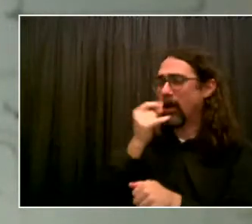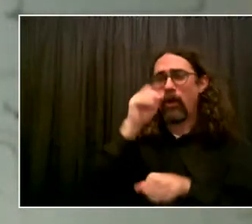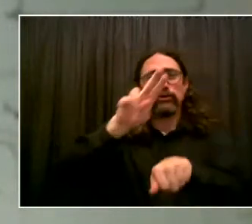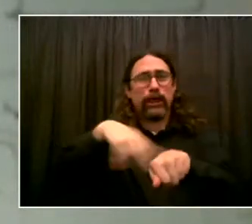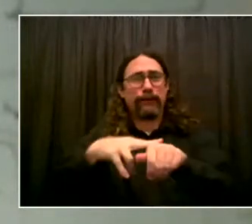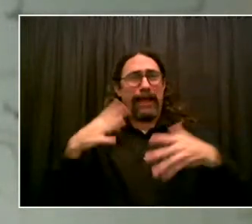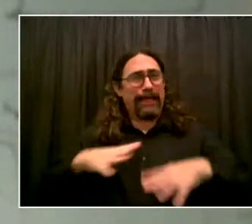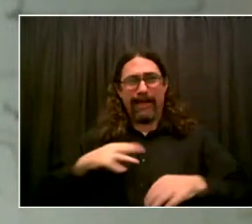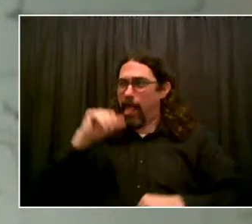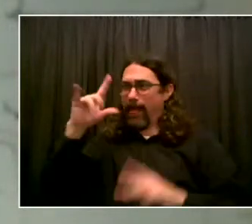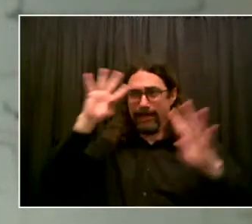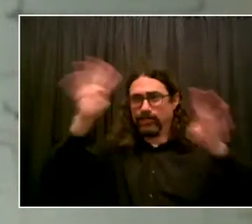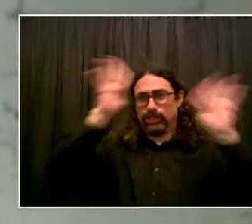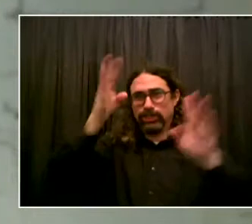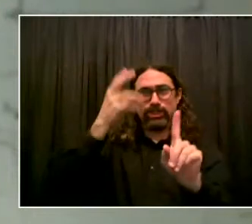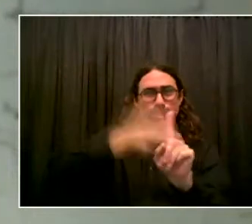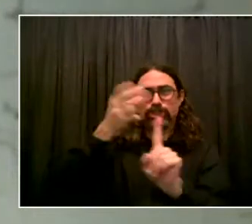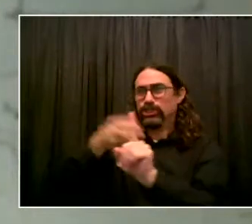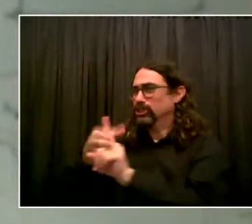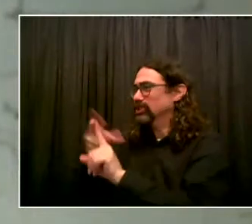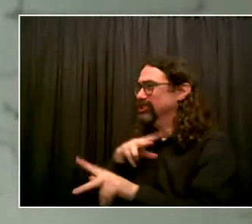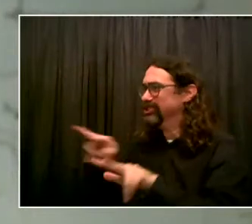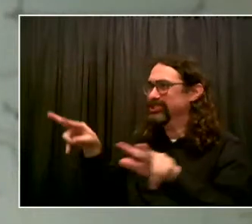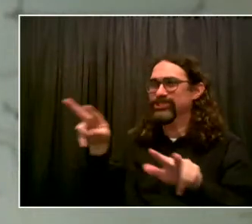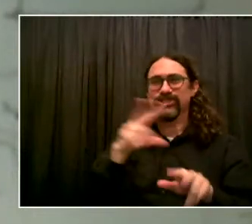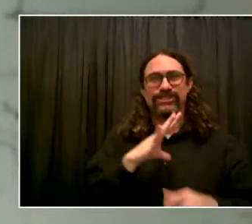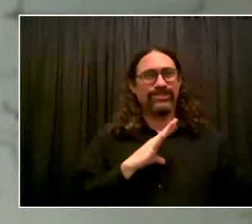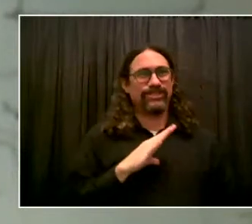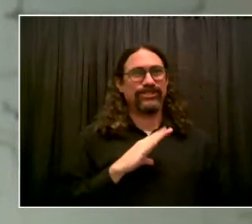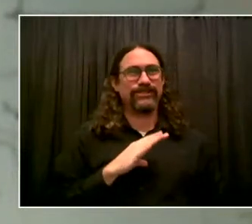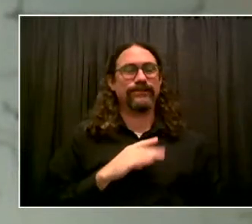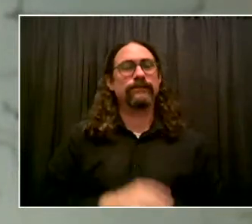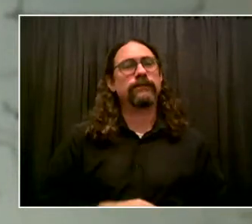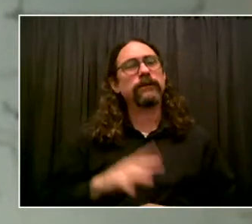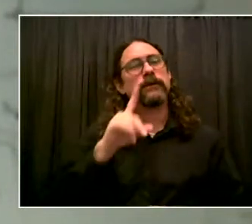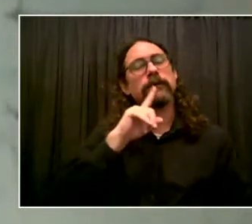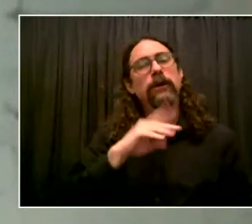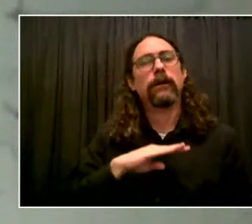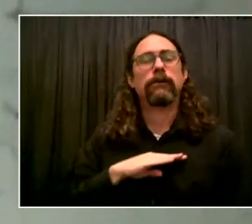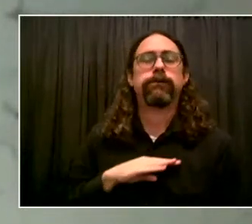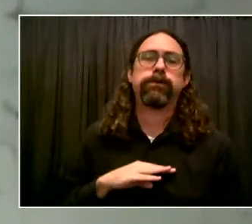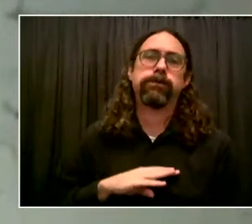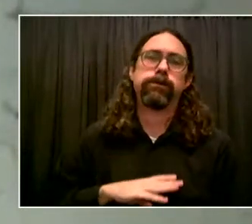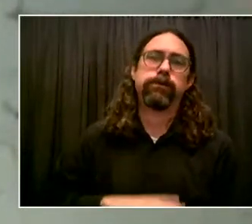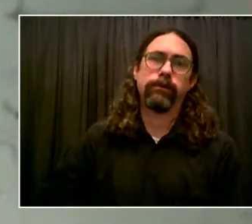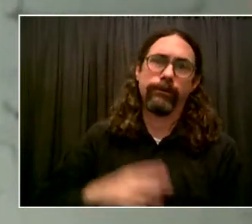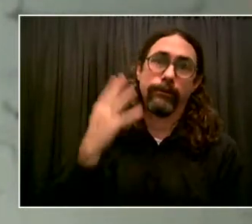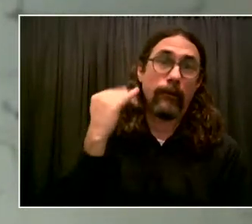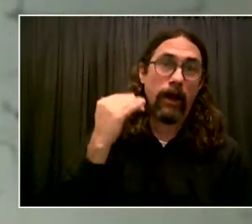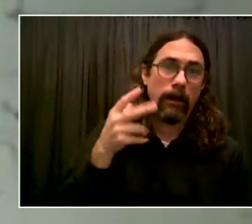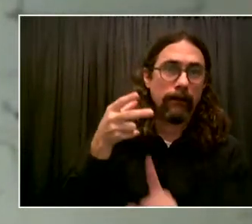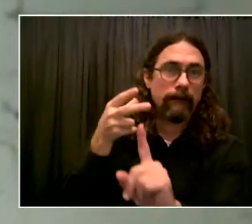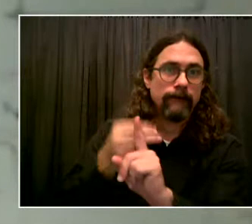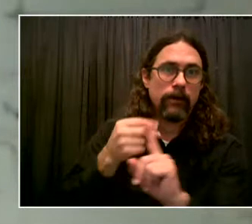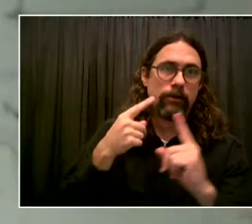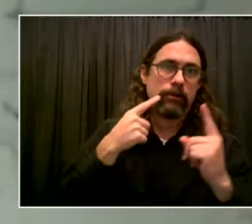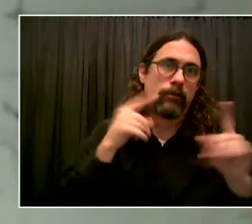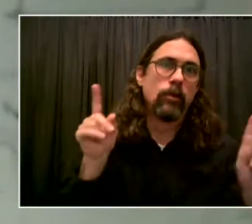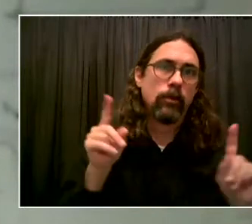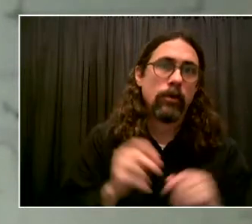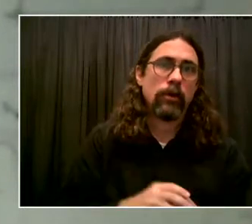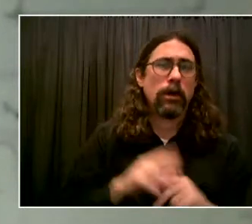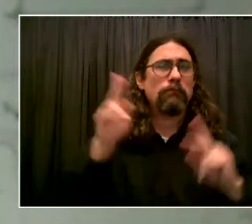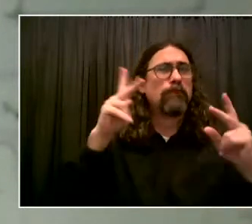virus because whenever they entered somewhere, they knew people were vaccinated. The word that kept coming to my